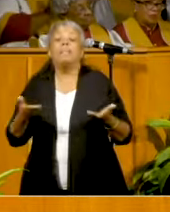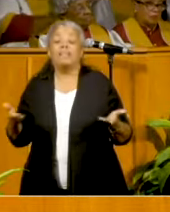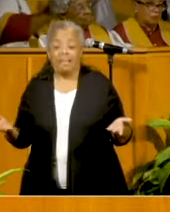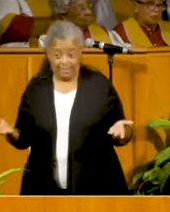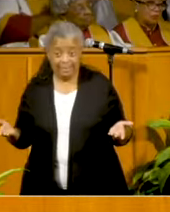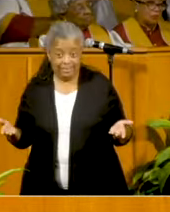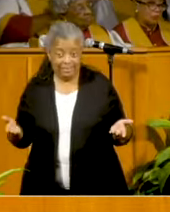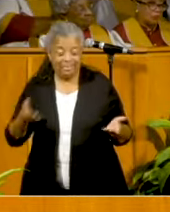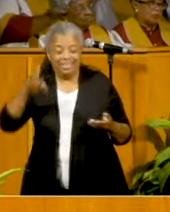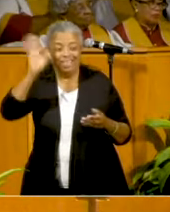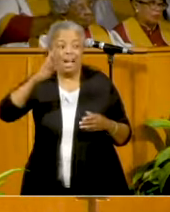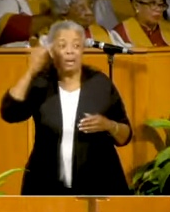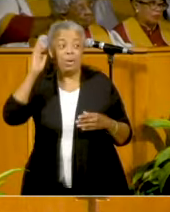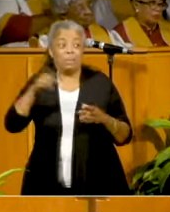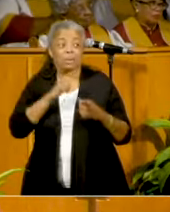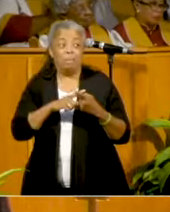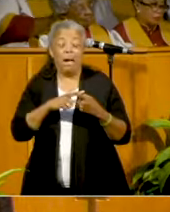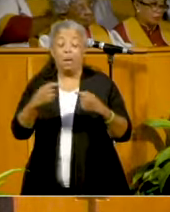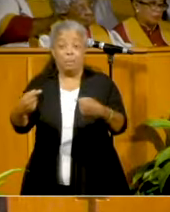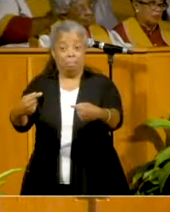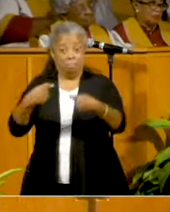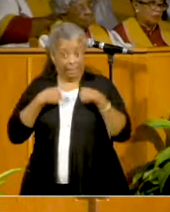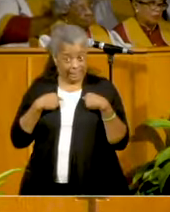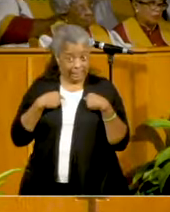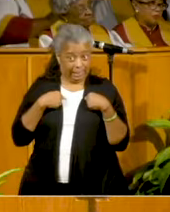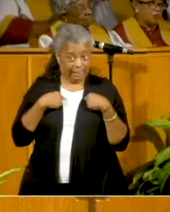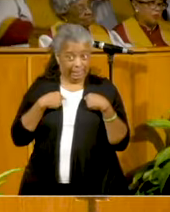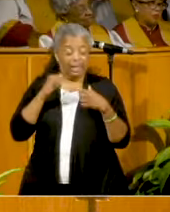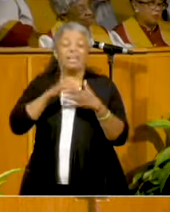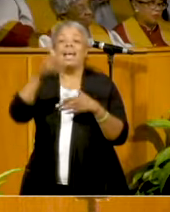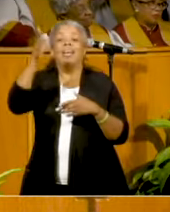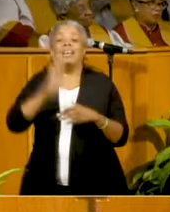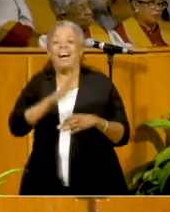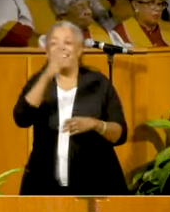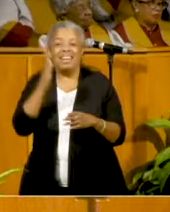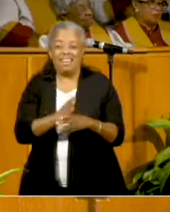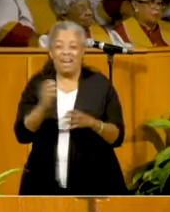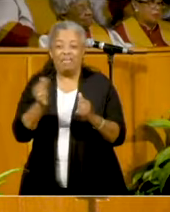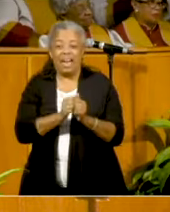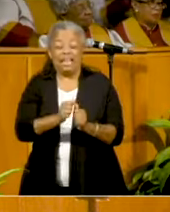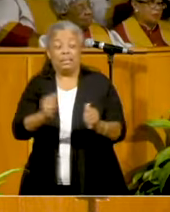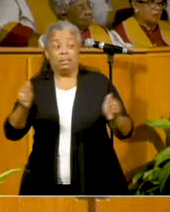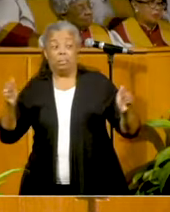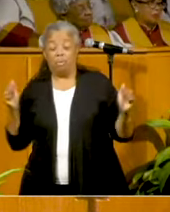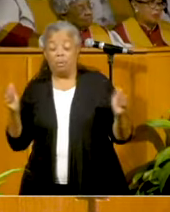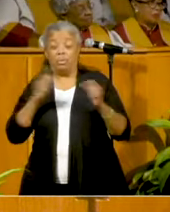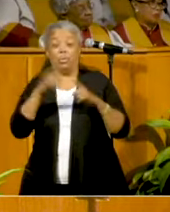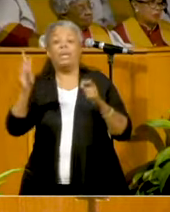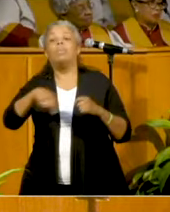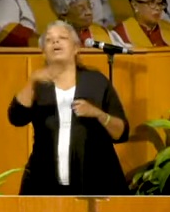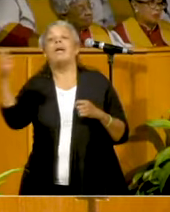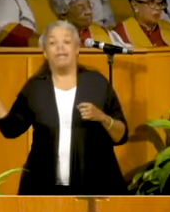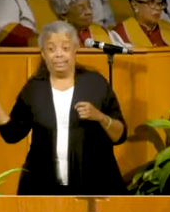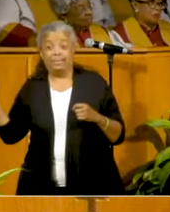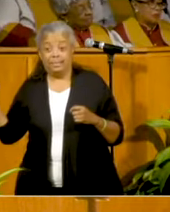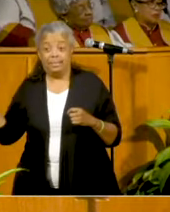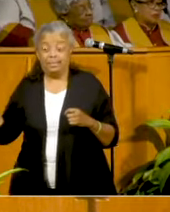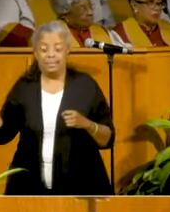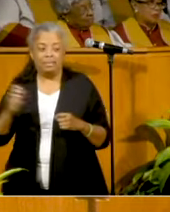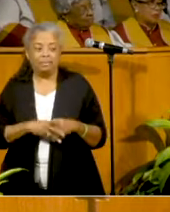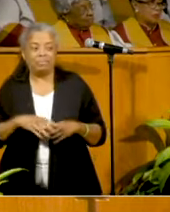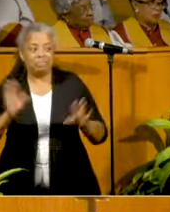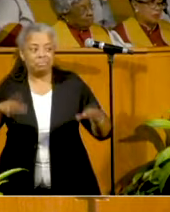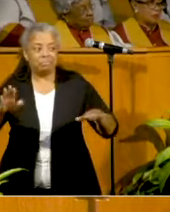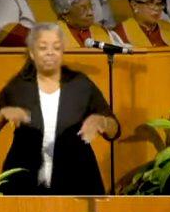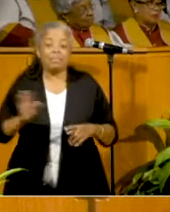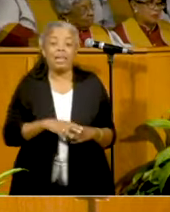things God knows about me that God never exposed to anybody else.